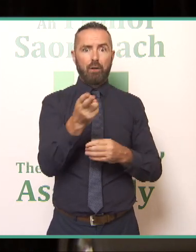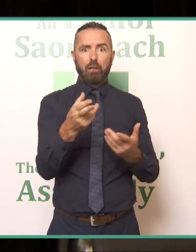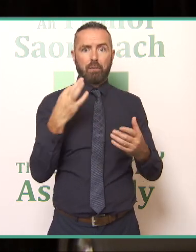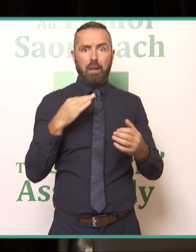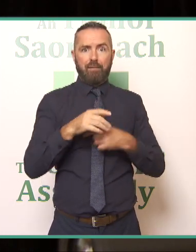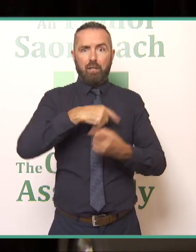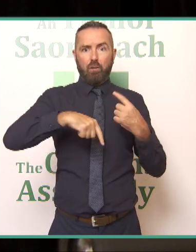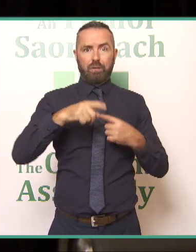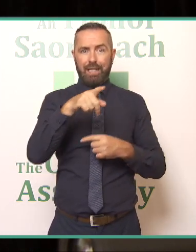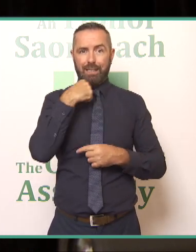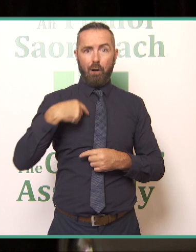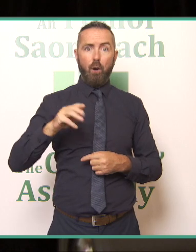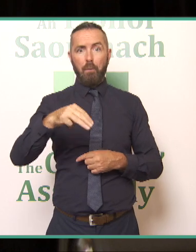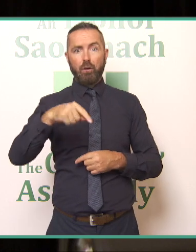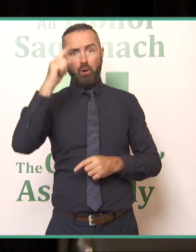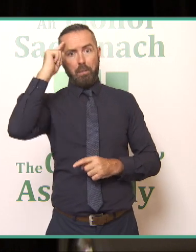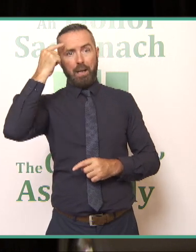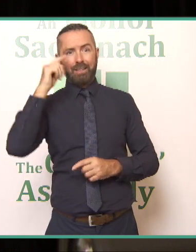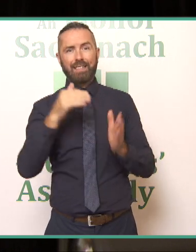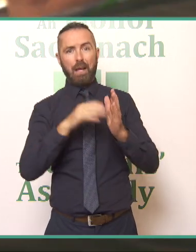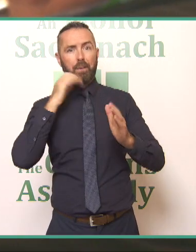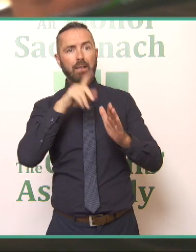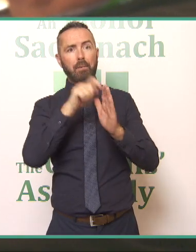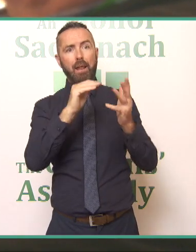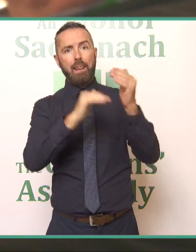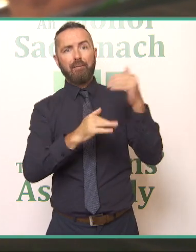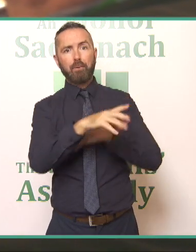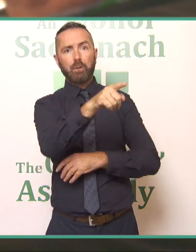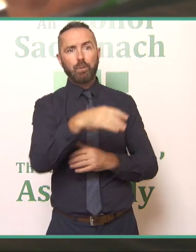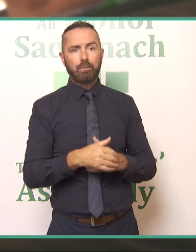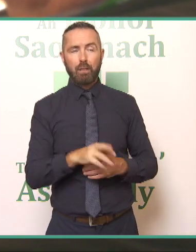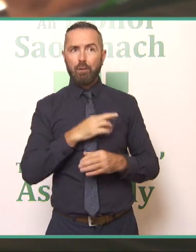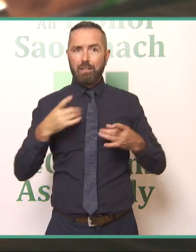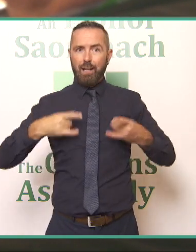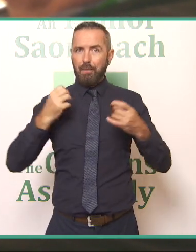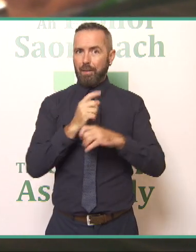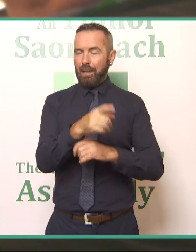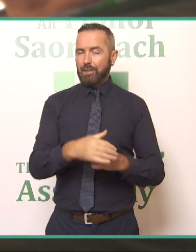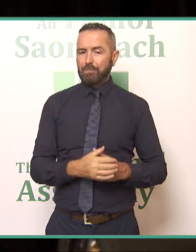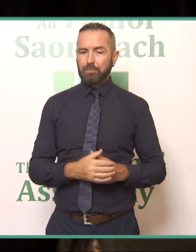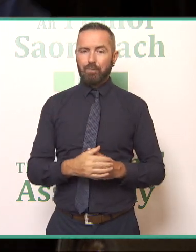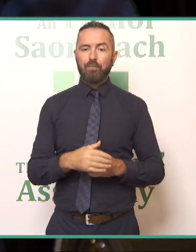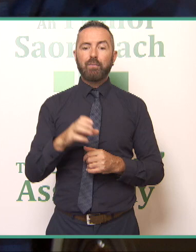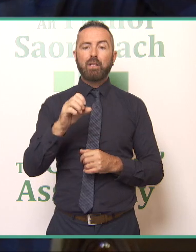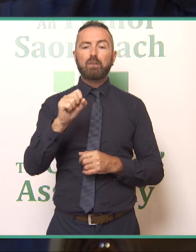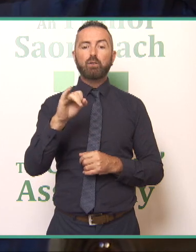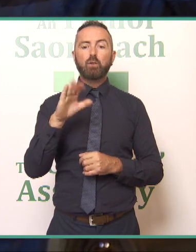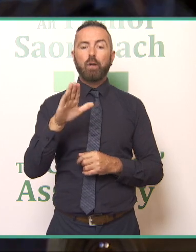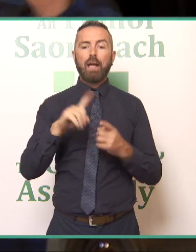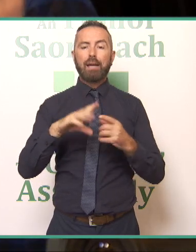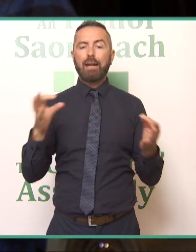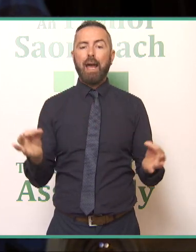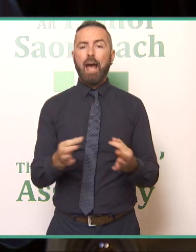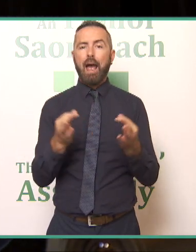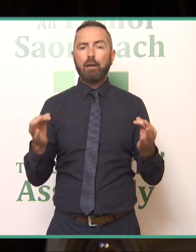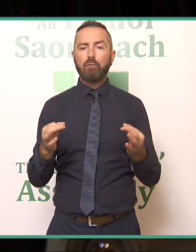like, yeah. That's because I'm going to buy less stuff off you. And I'm delighted about that. Soil, agroecology. We can